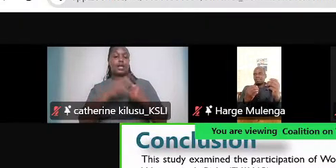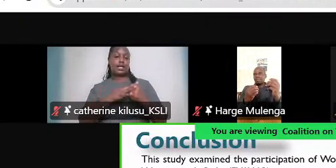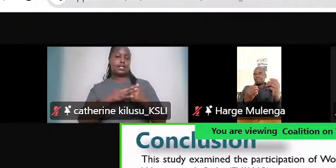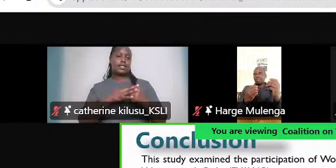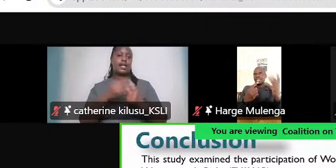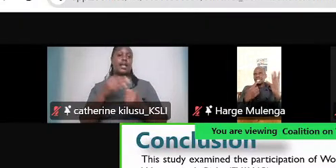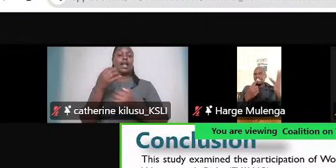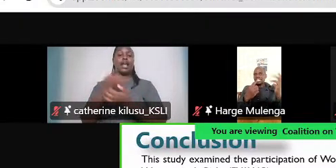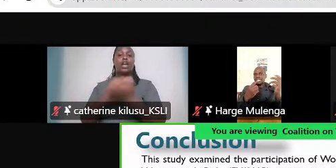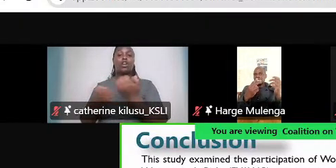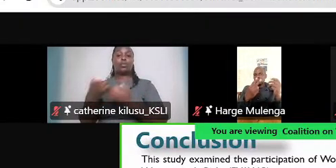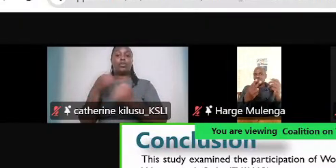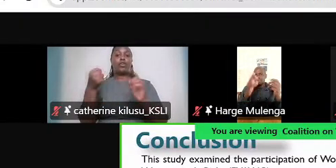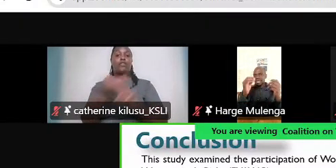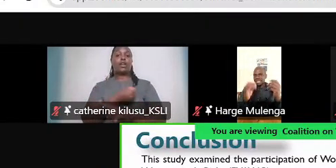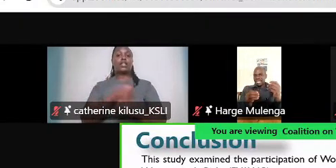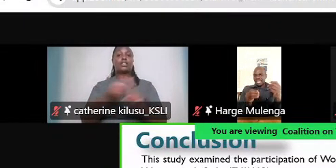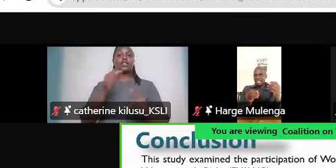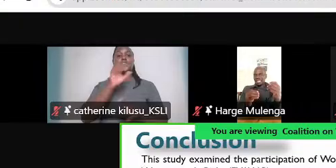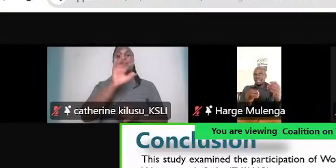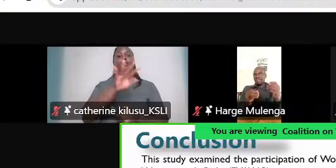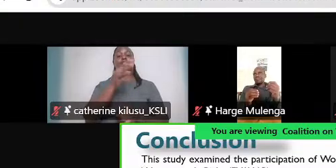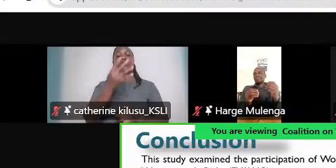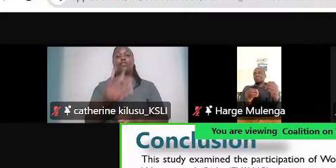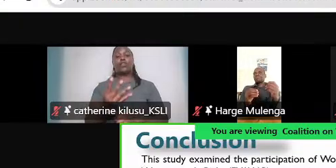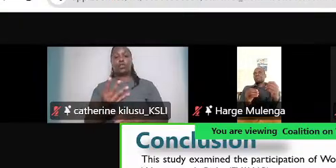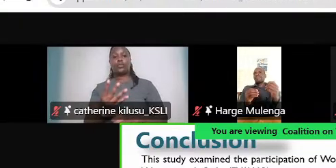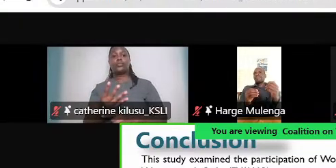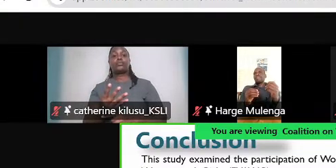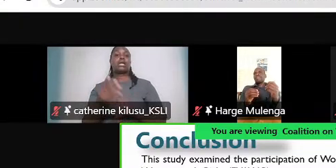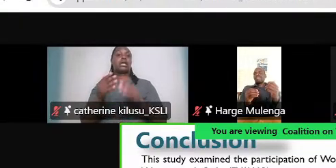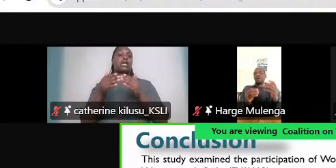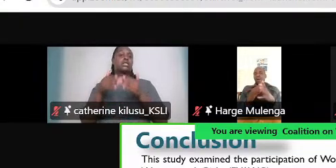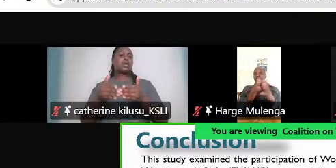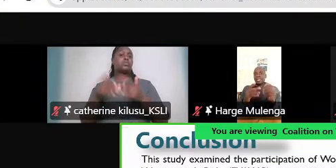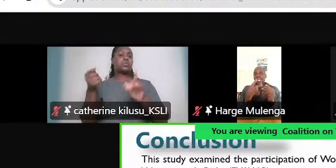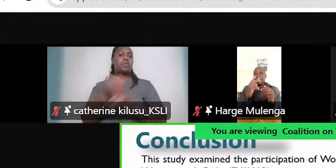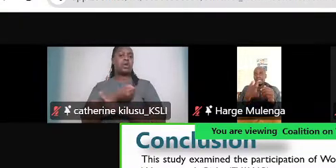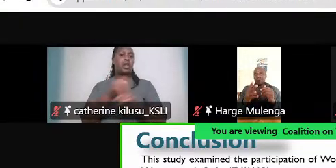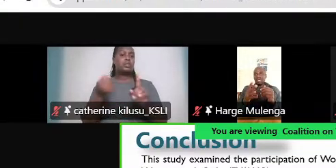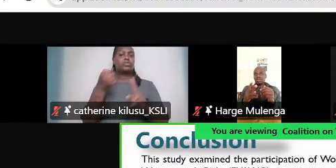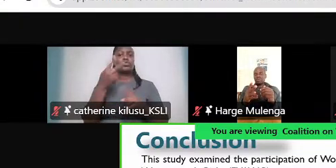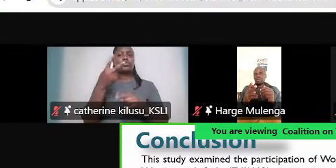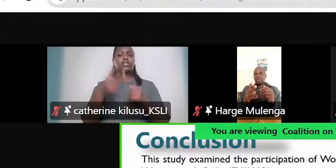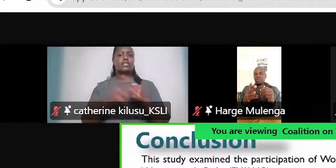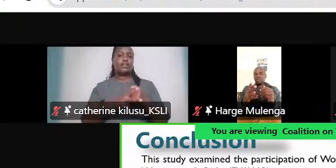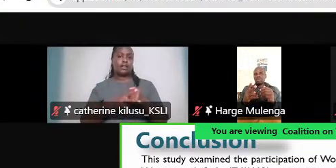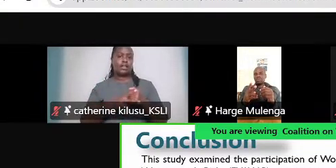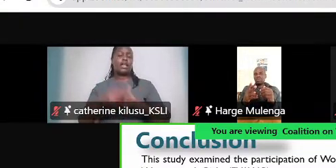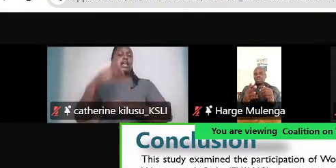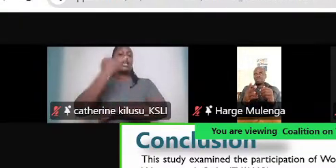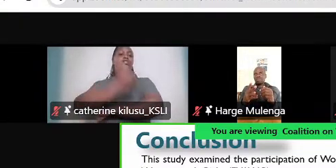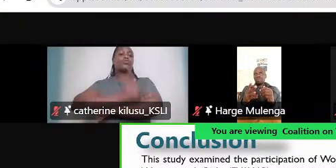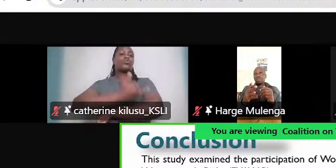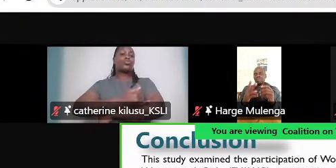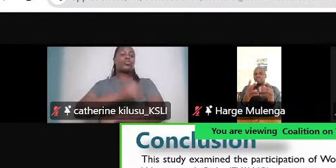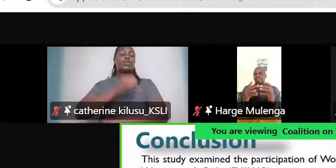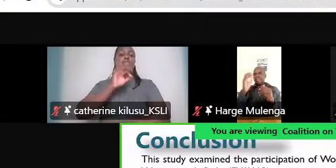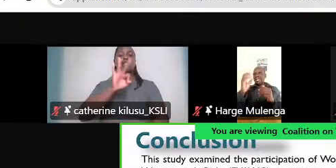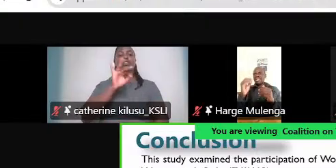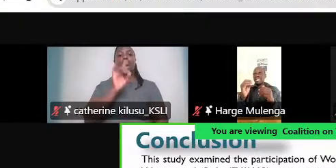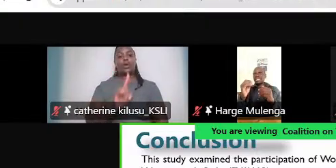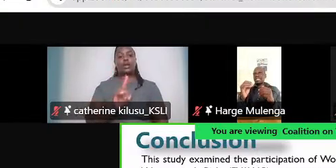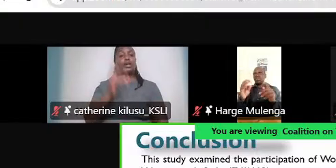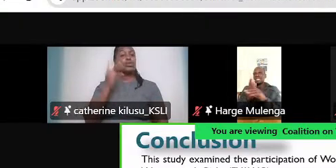economic violence is 54, sexual is 27, institutional is 31. These are vulnerabilities